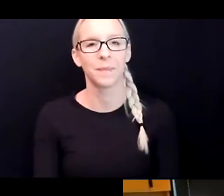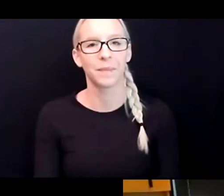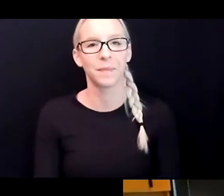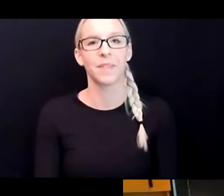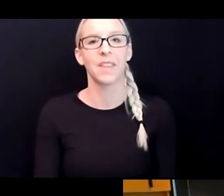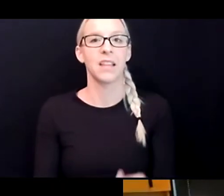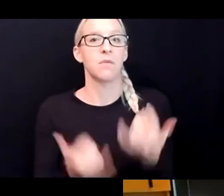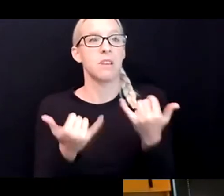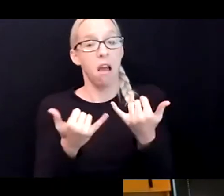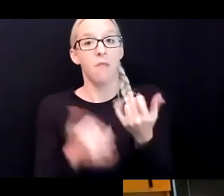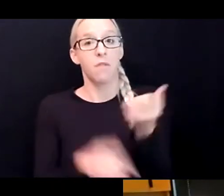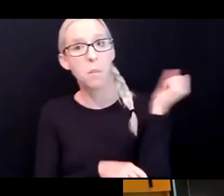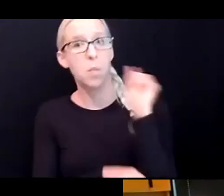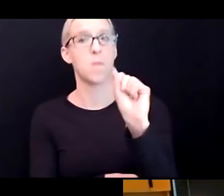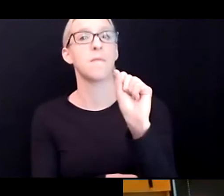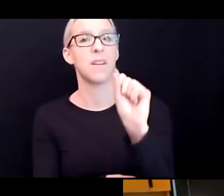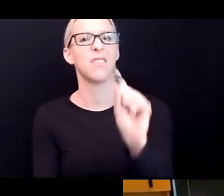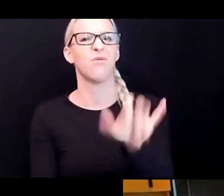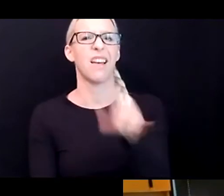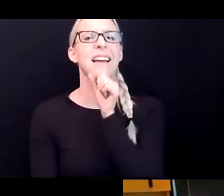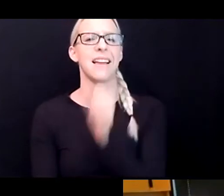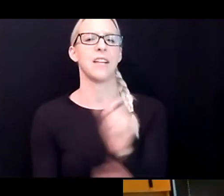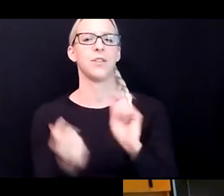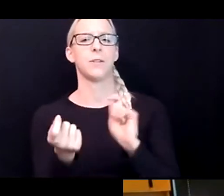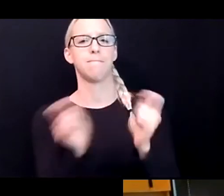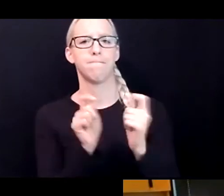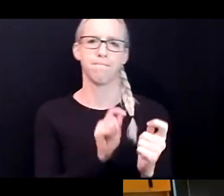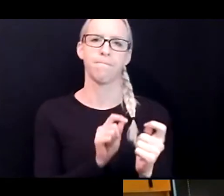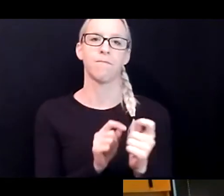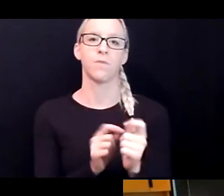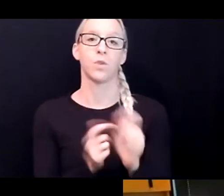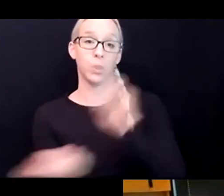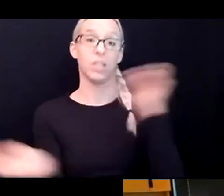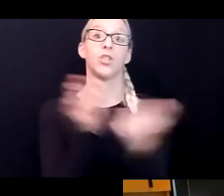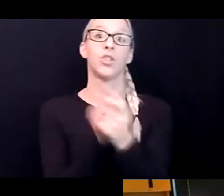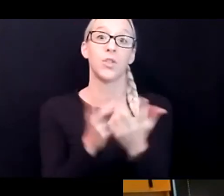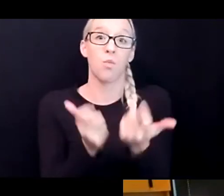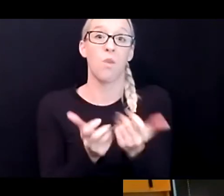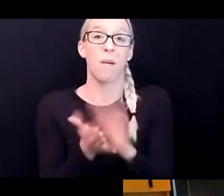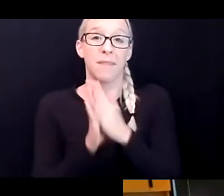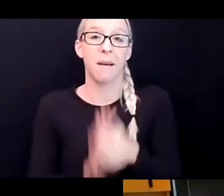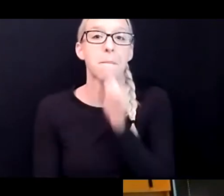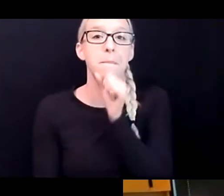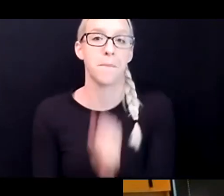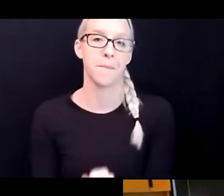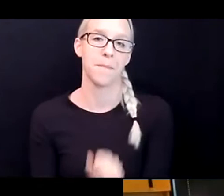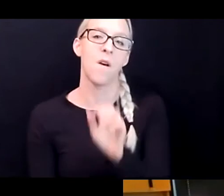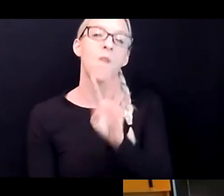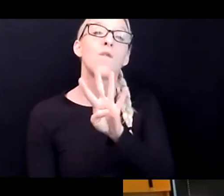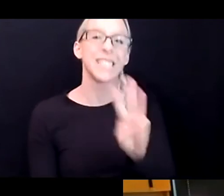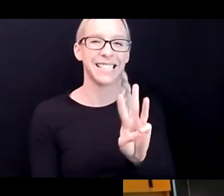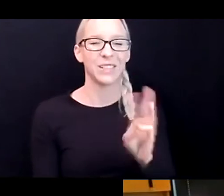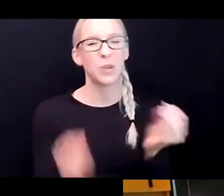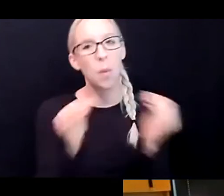movement to really adjust that from 26 to 46 to increase the amount of people that are eligible for